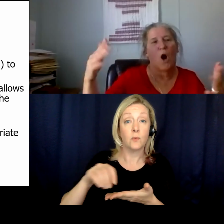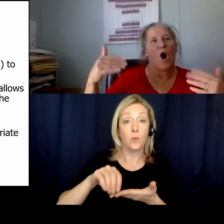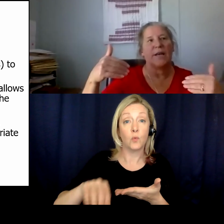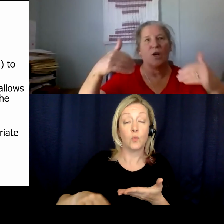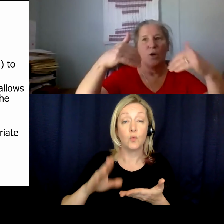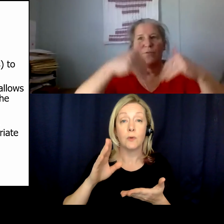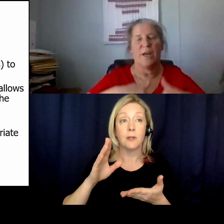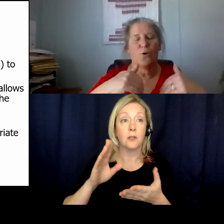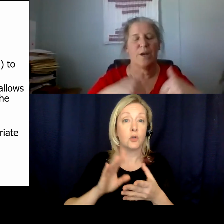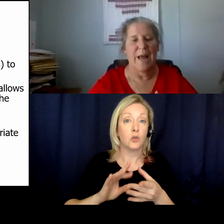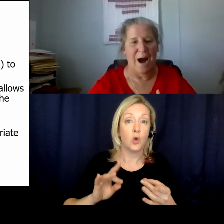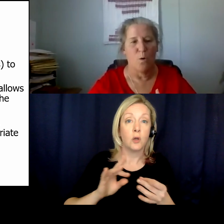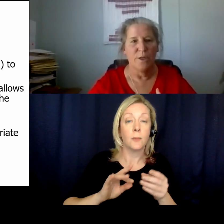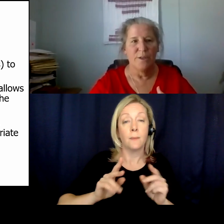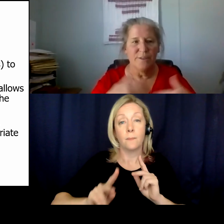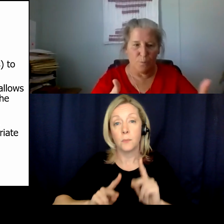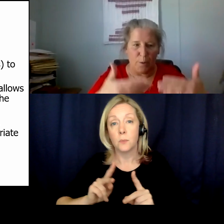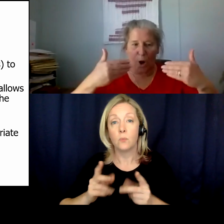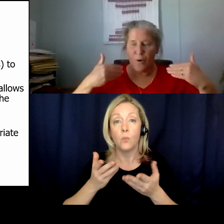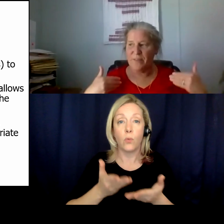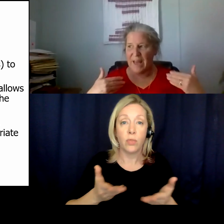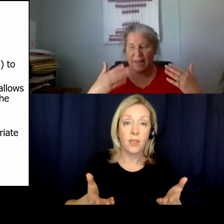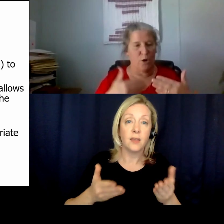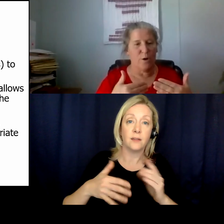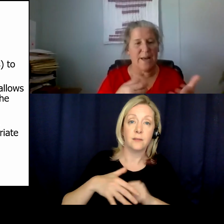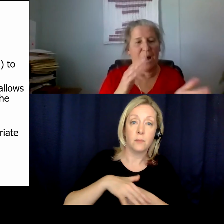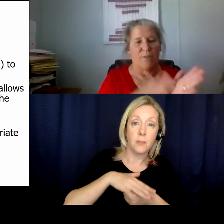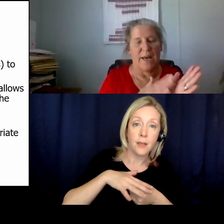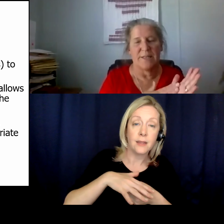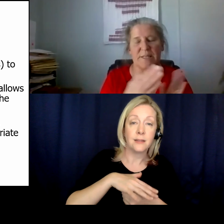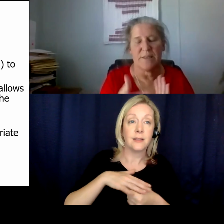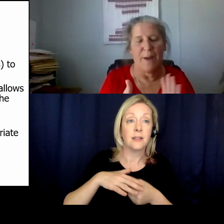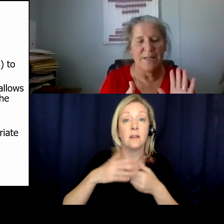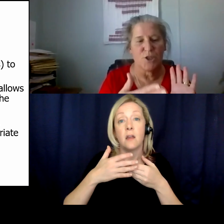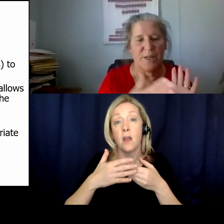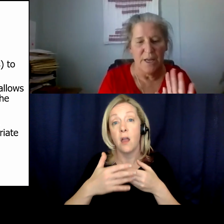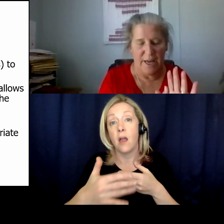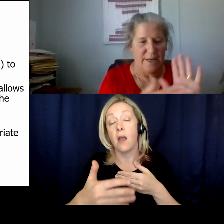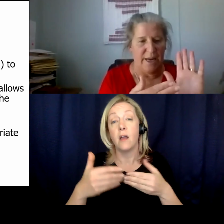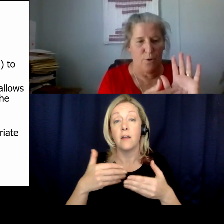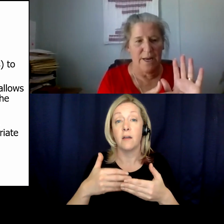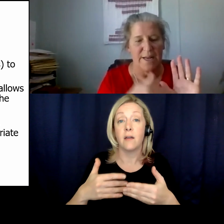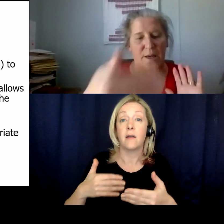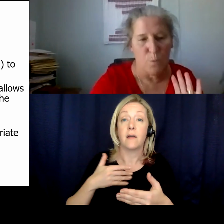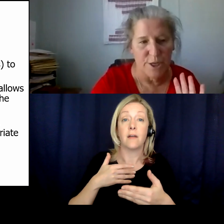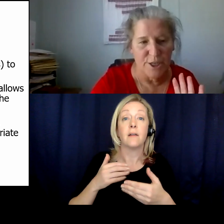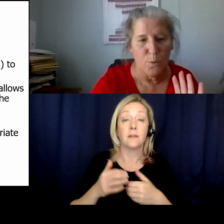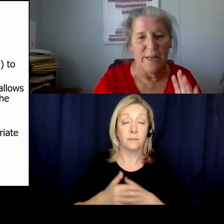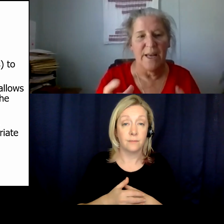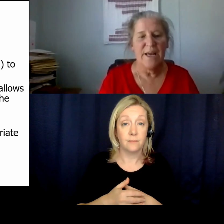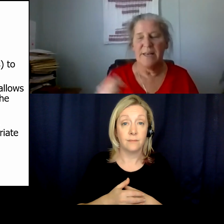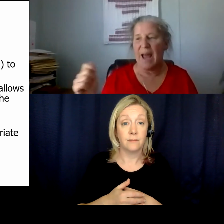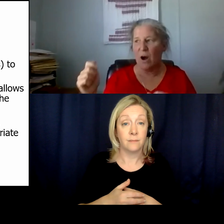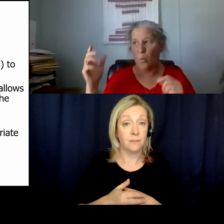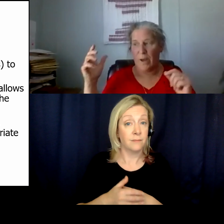events beyond the here and now. We were in that here and now, that anticipation, and here it is, and we're going to do